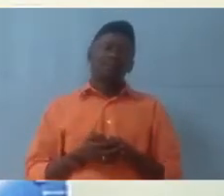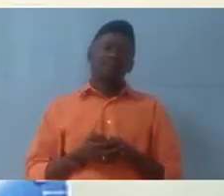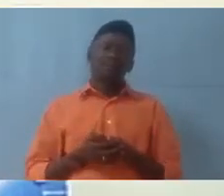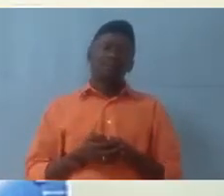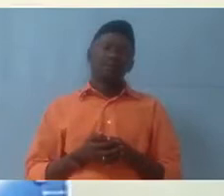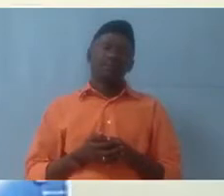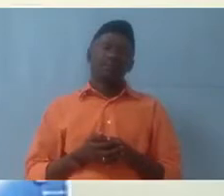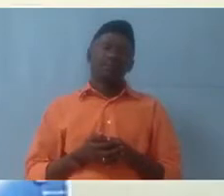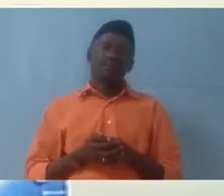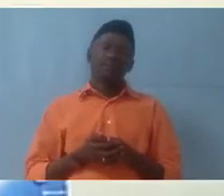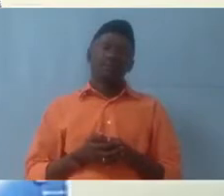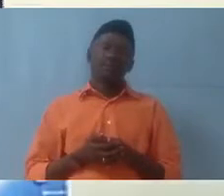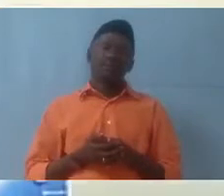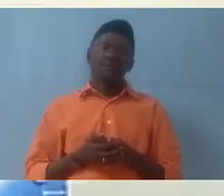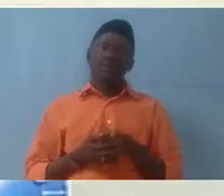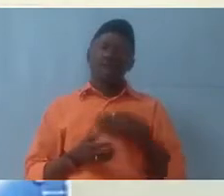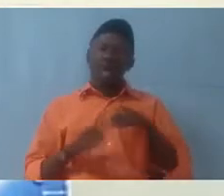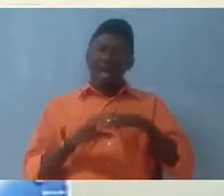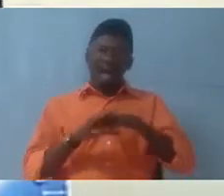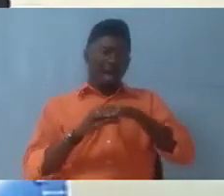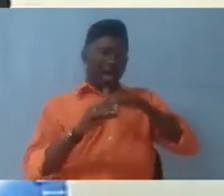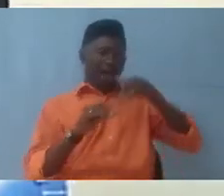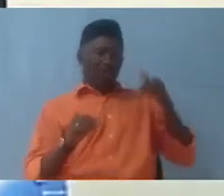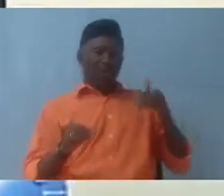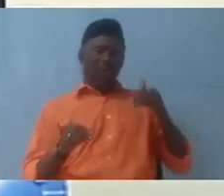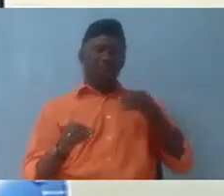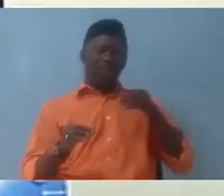outside the jurisdiction.